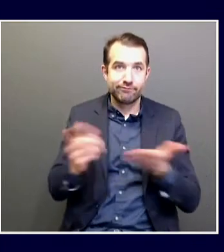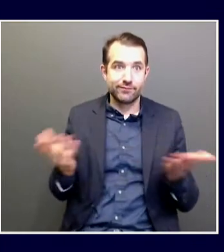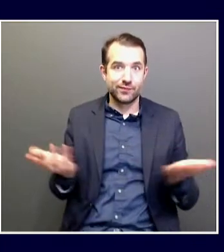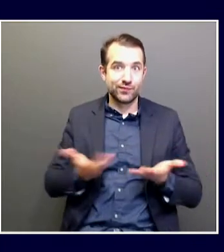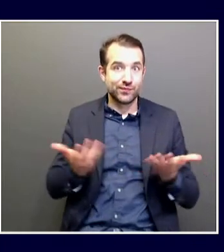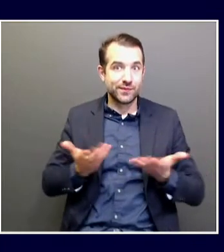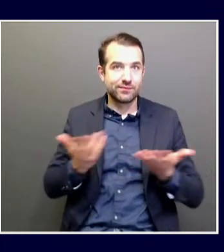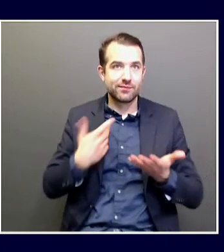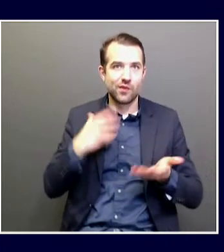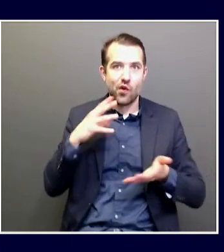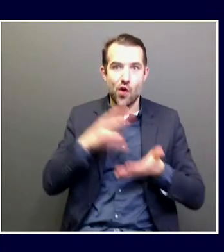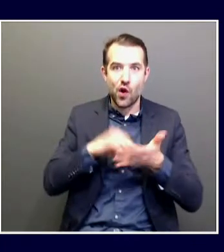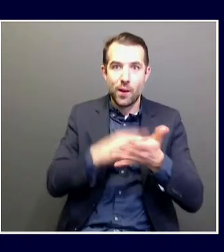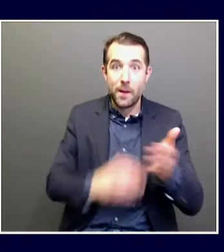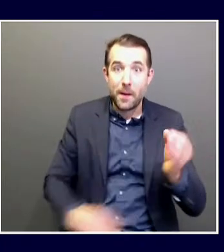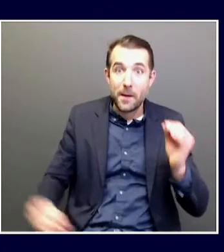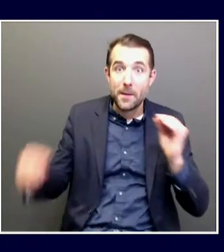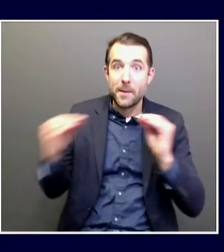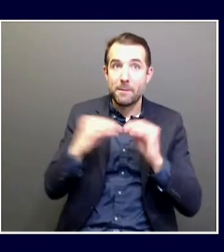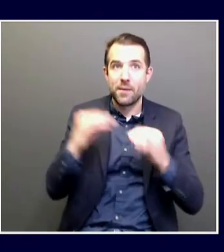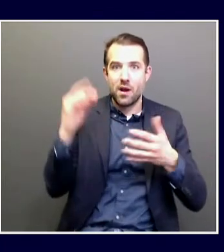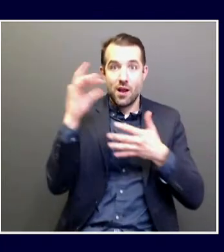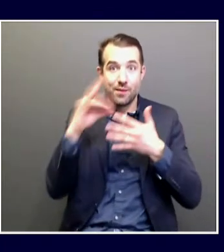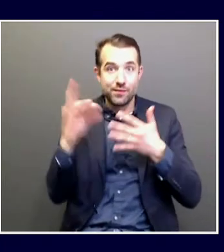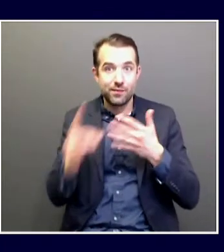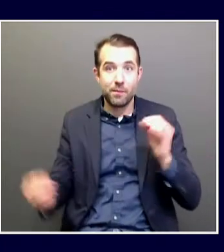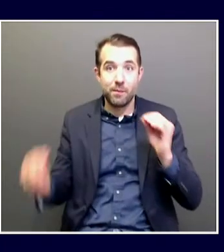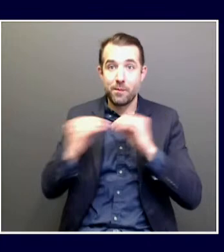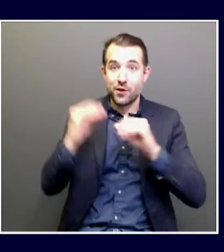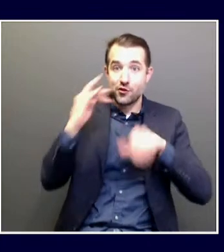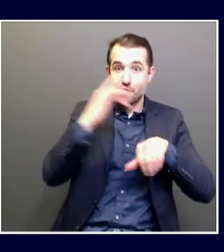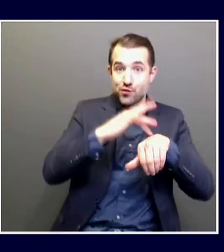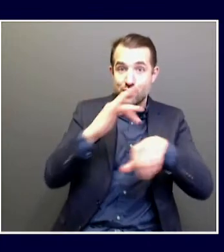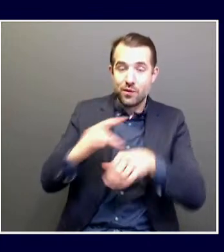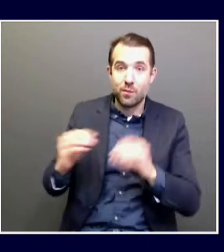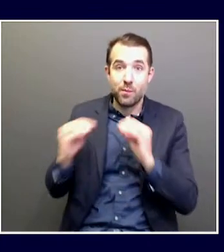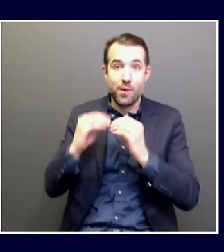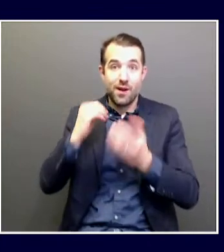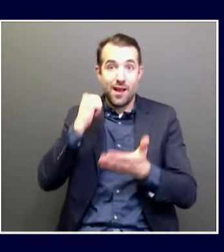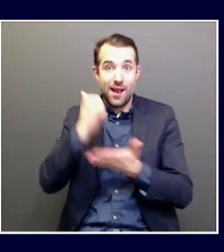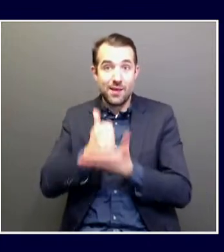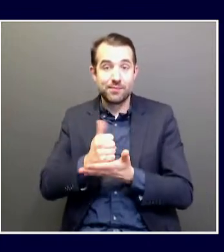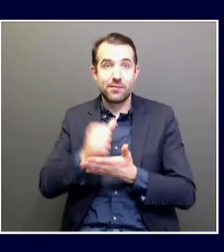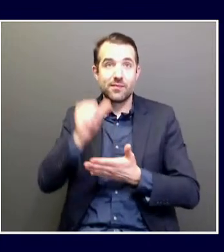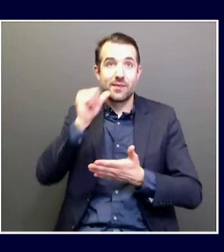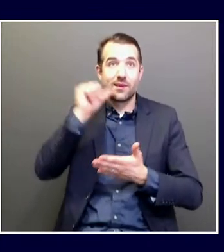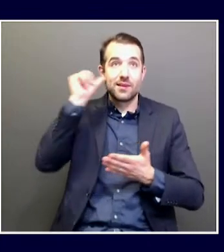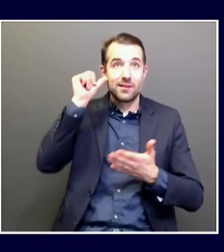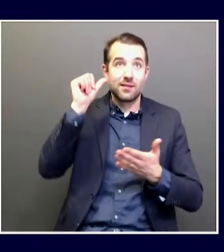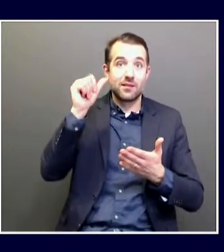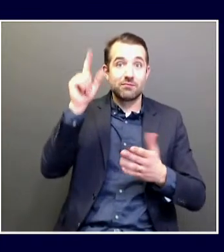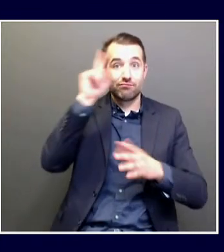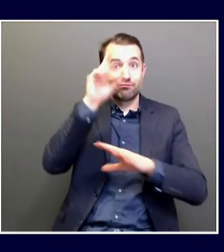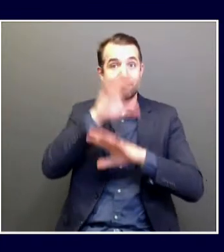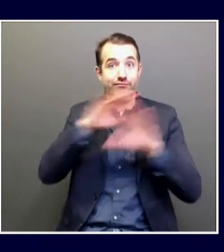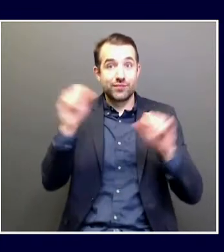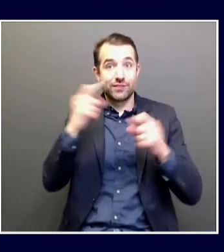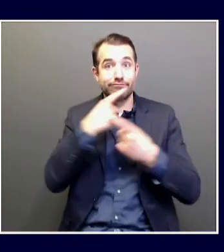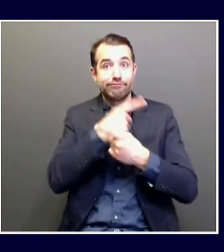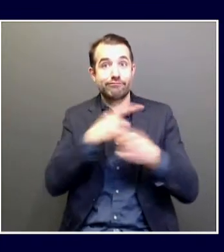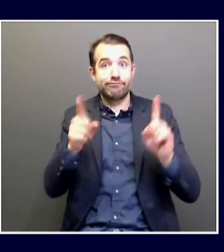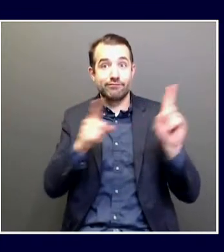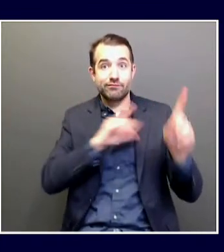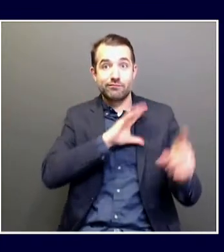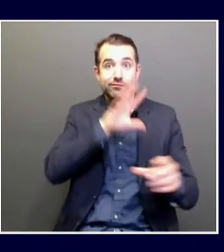expand our capacity. Again, the announcement yesterday from Washington includes Department of Defense medical teams that may be deployed to